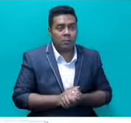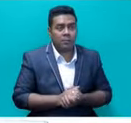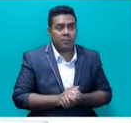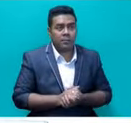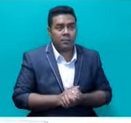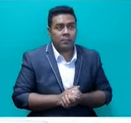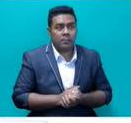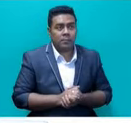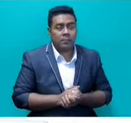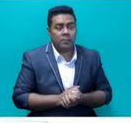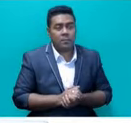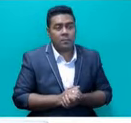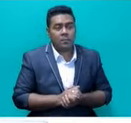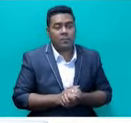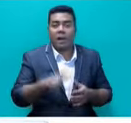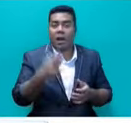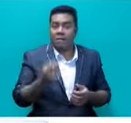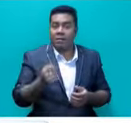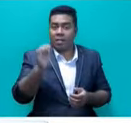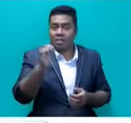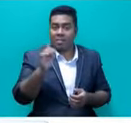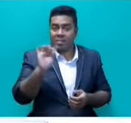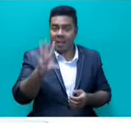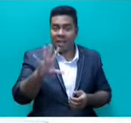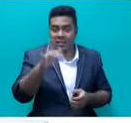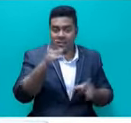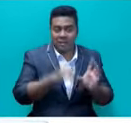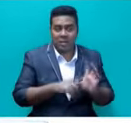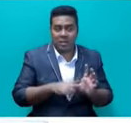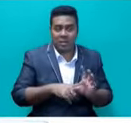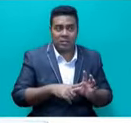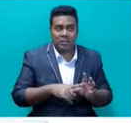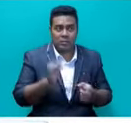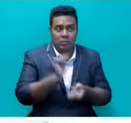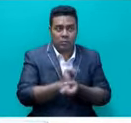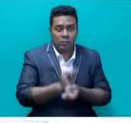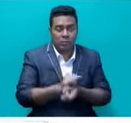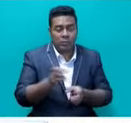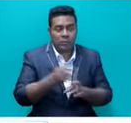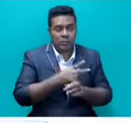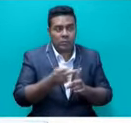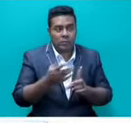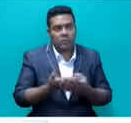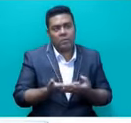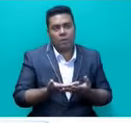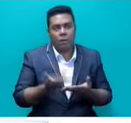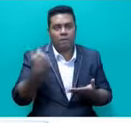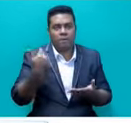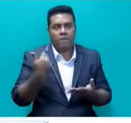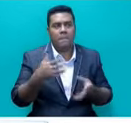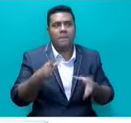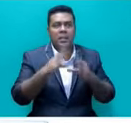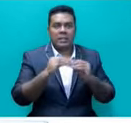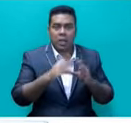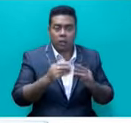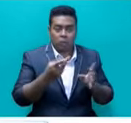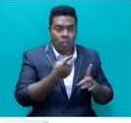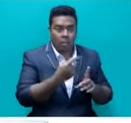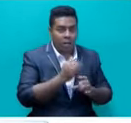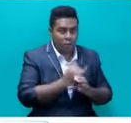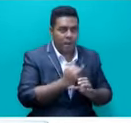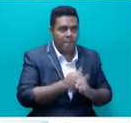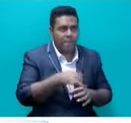Now, after 10 years, your robbery violence may go away, but your sexual offender provision is